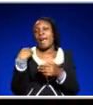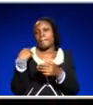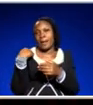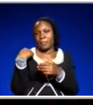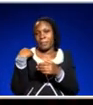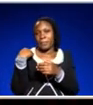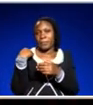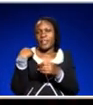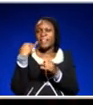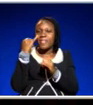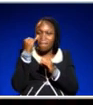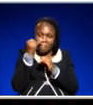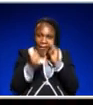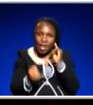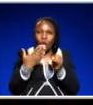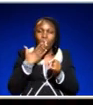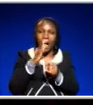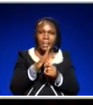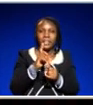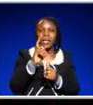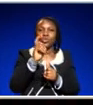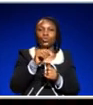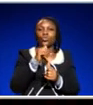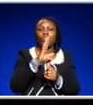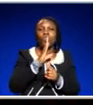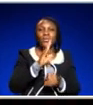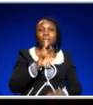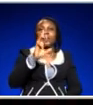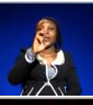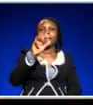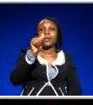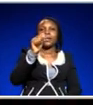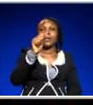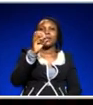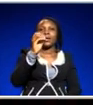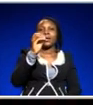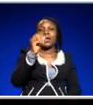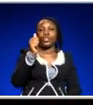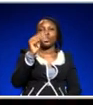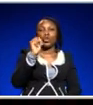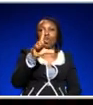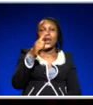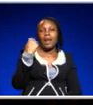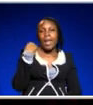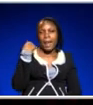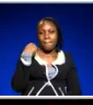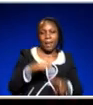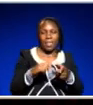answer is not a rational number, then we say that number is a SAD.